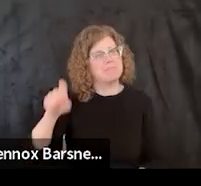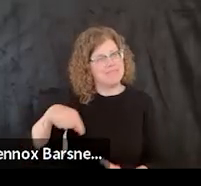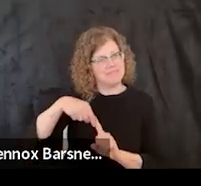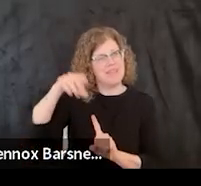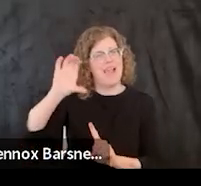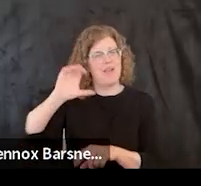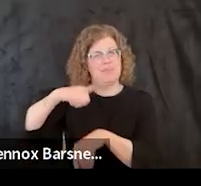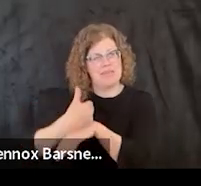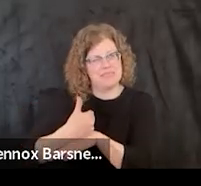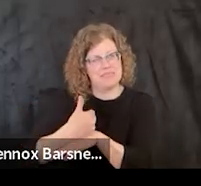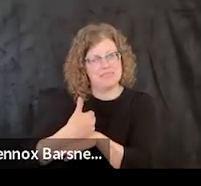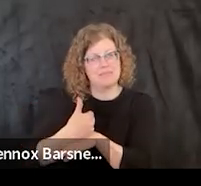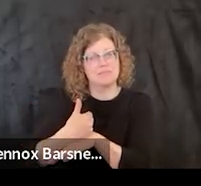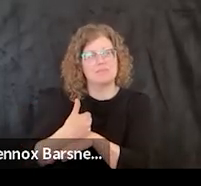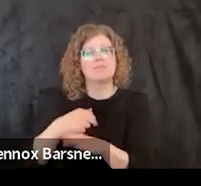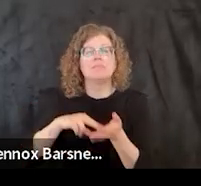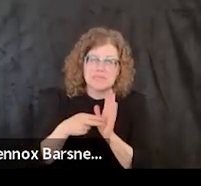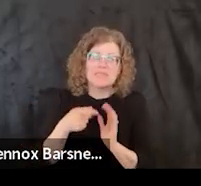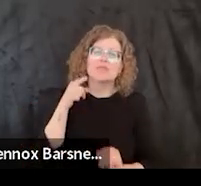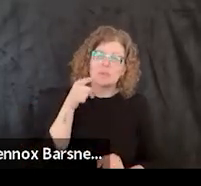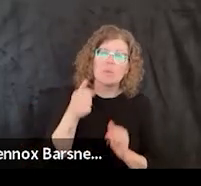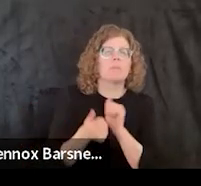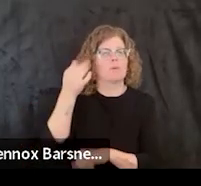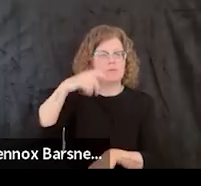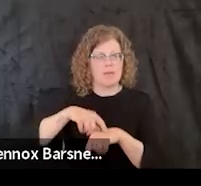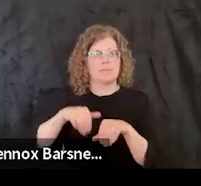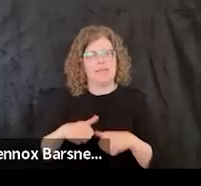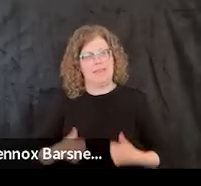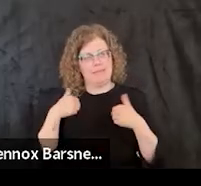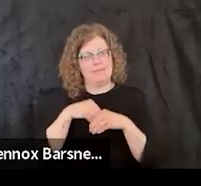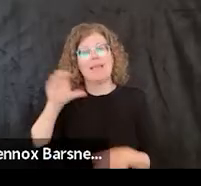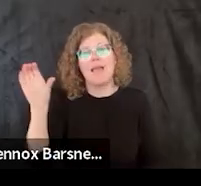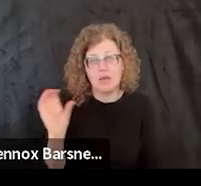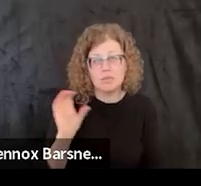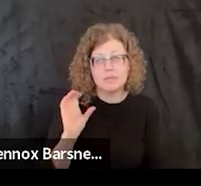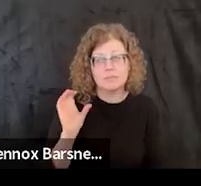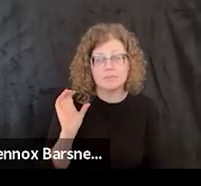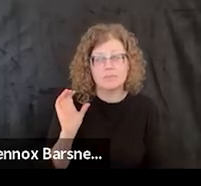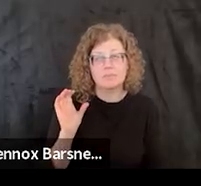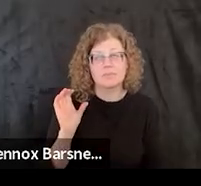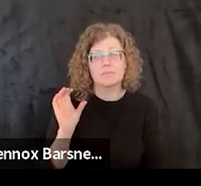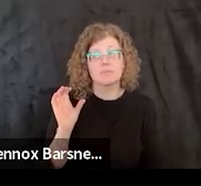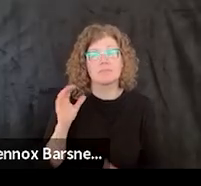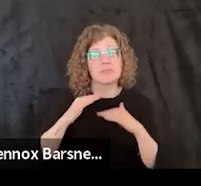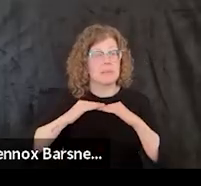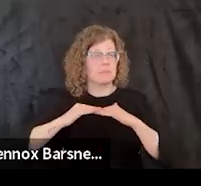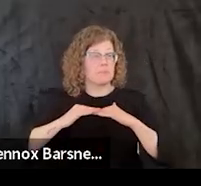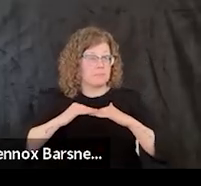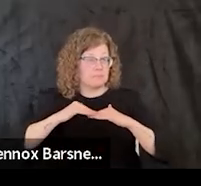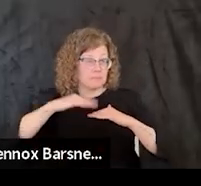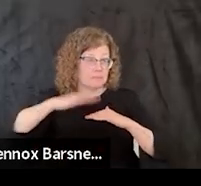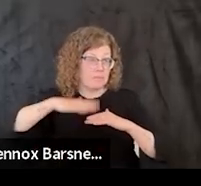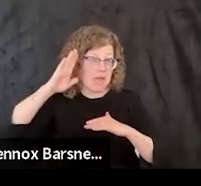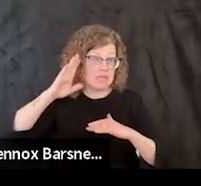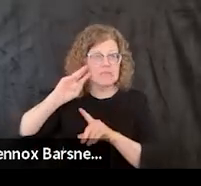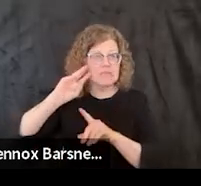you primarily live and work in Calgary, i.e., for at least 6 months of the year. You should